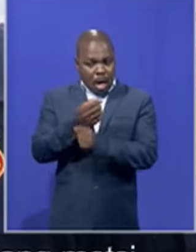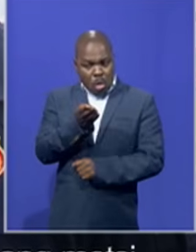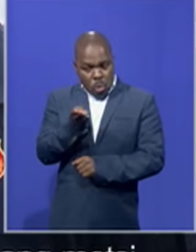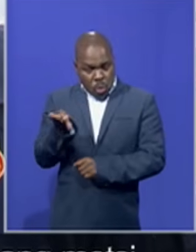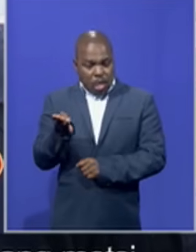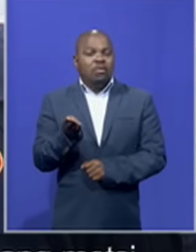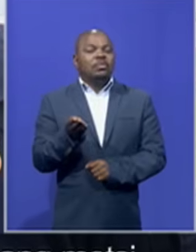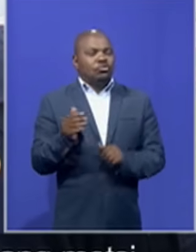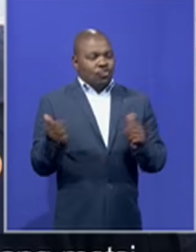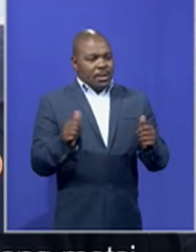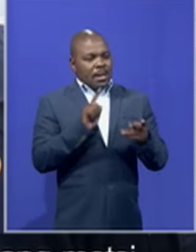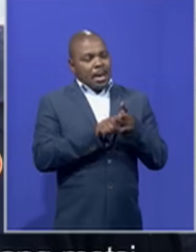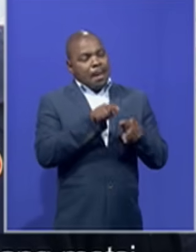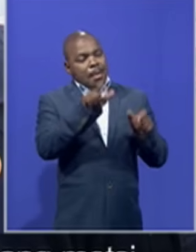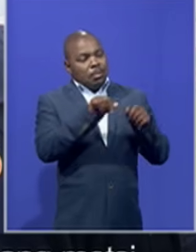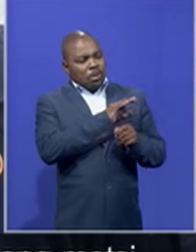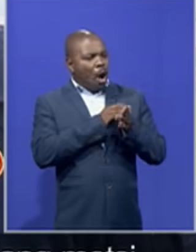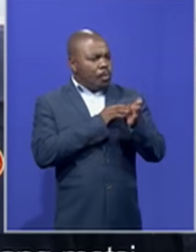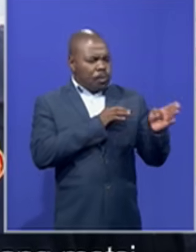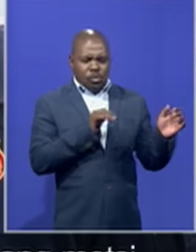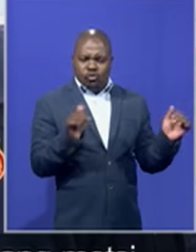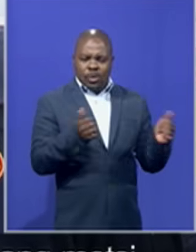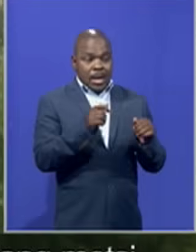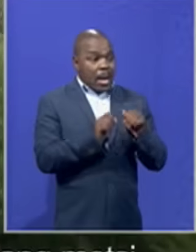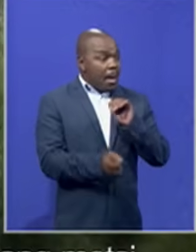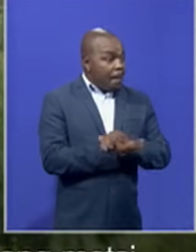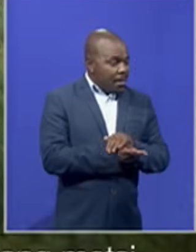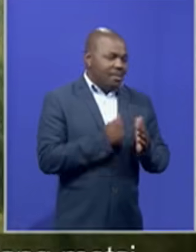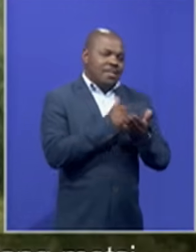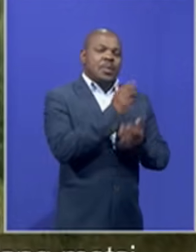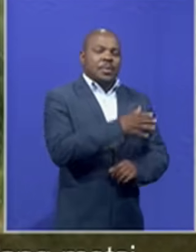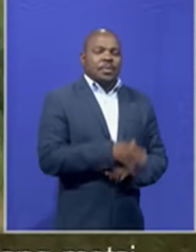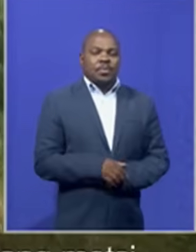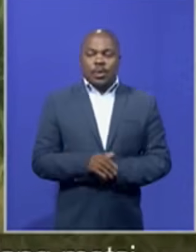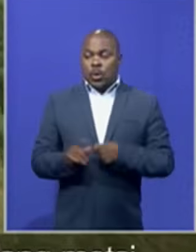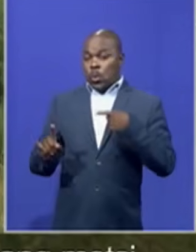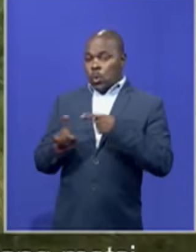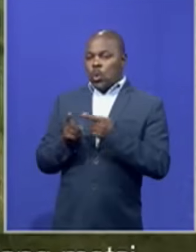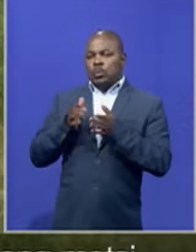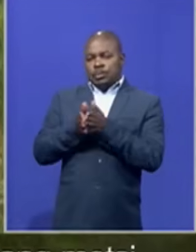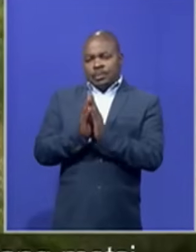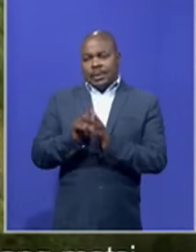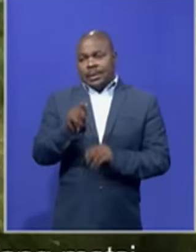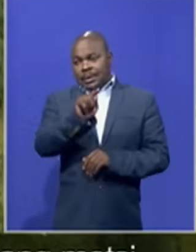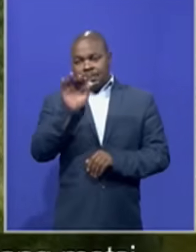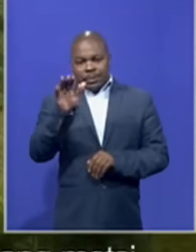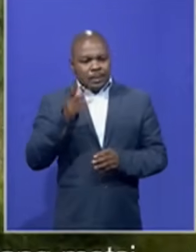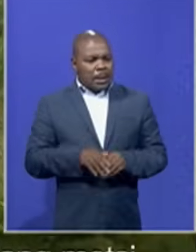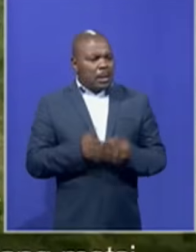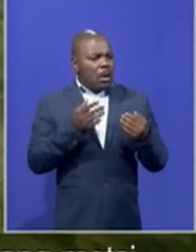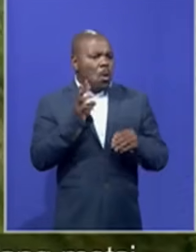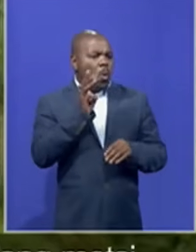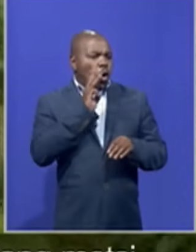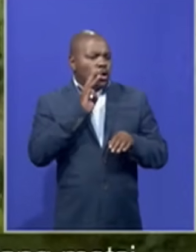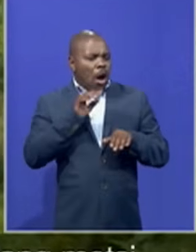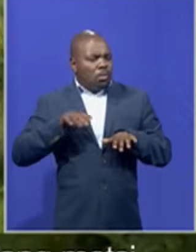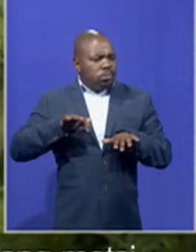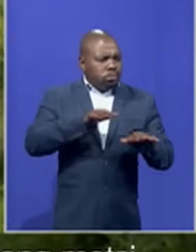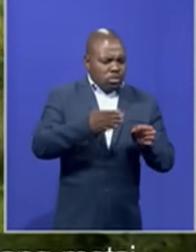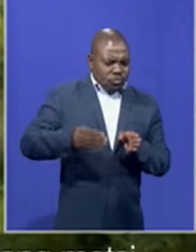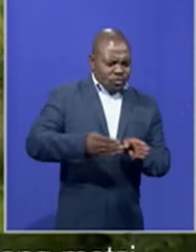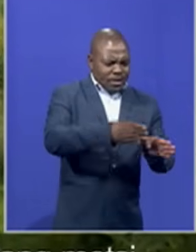available. Boots are on the ground and we are ready for such conditions. Ho etswa boipiletso hore baahi ba se tshele mebila e phallang metsi ha mo